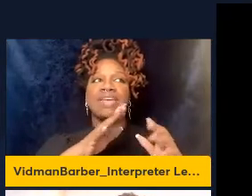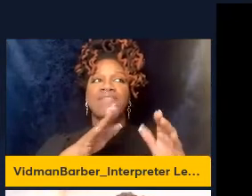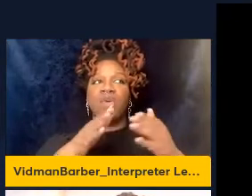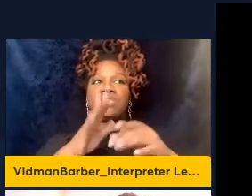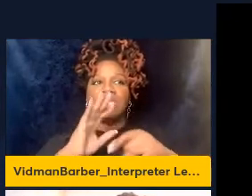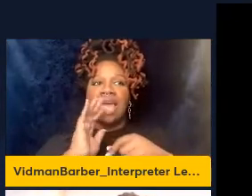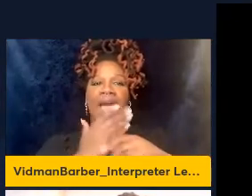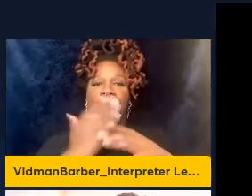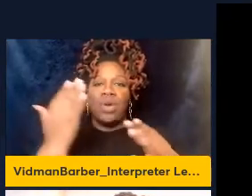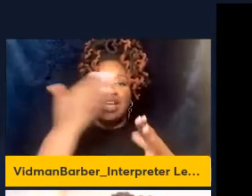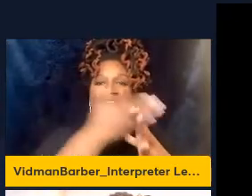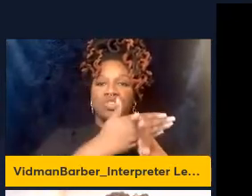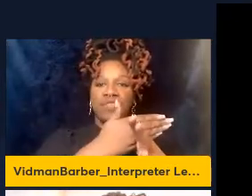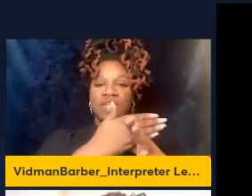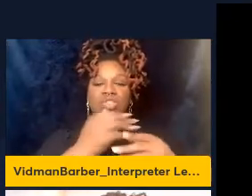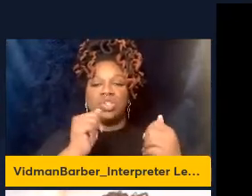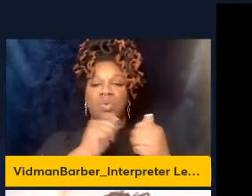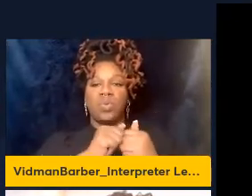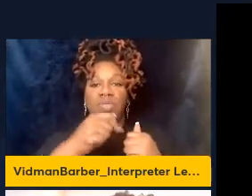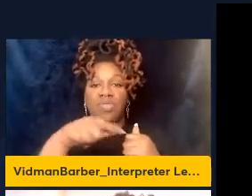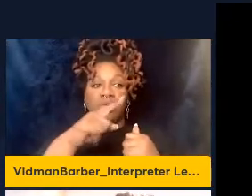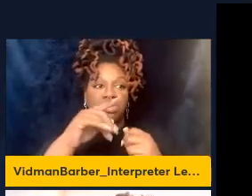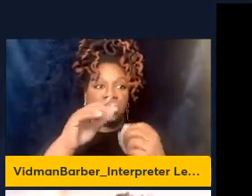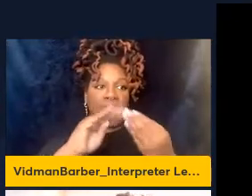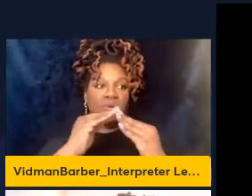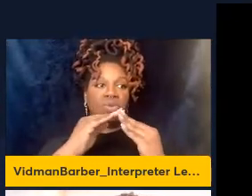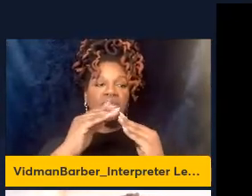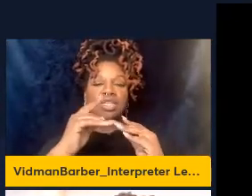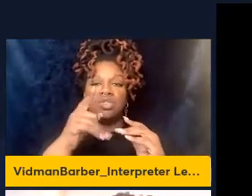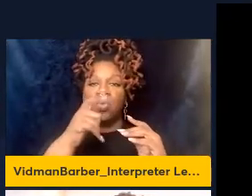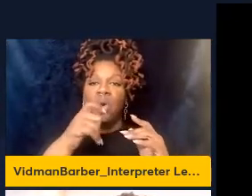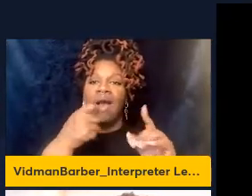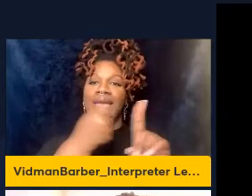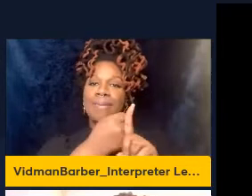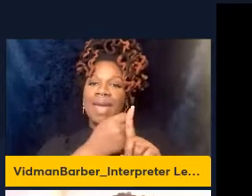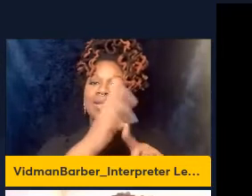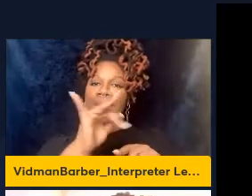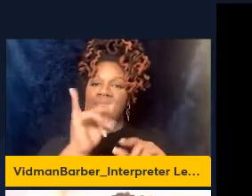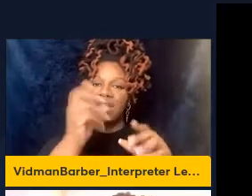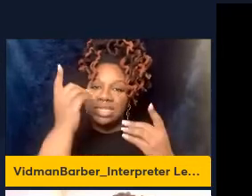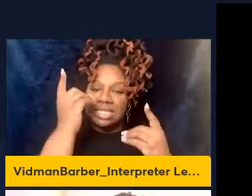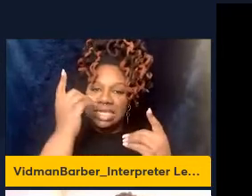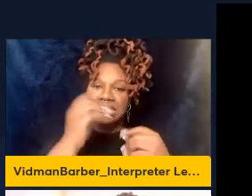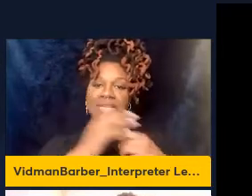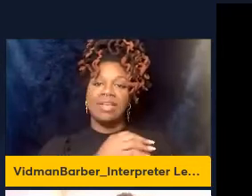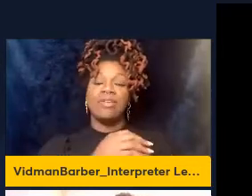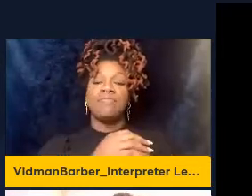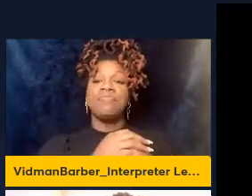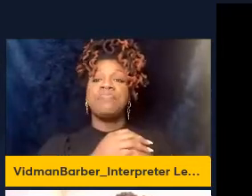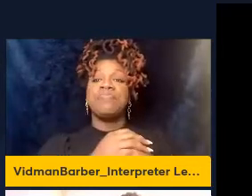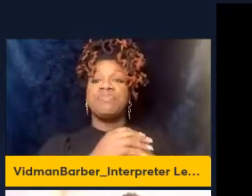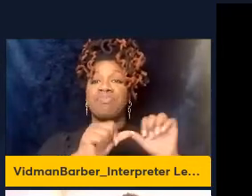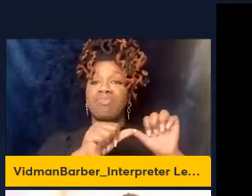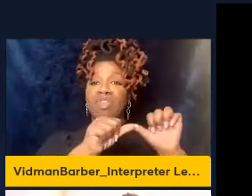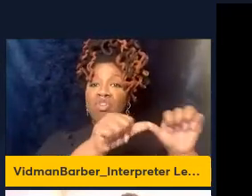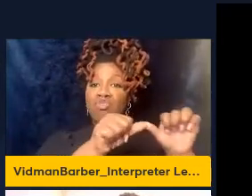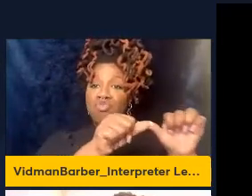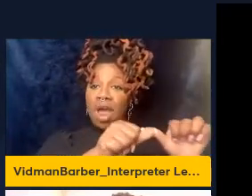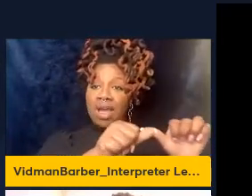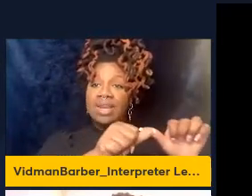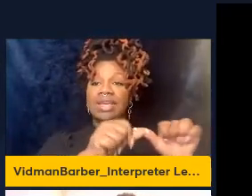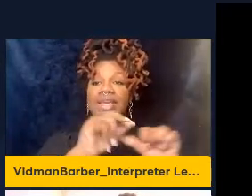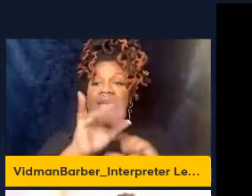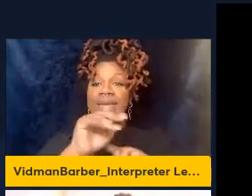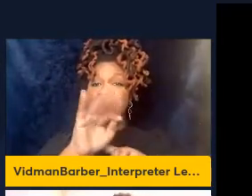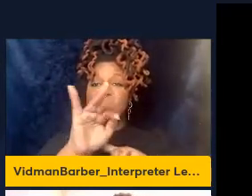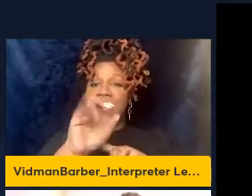that will help the communities that are actually affected. So like I said, chronic inflammation is actually an important part of the disease development, but there